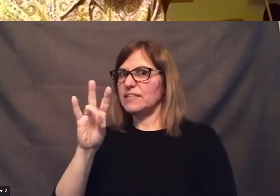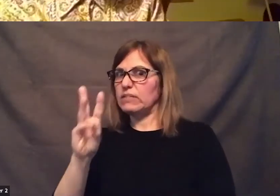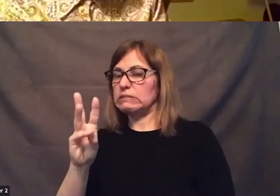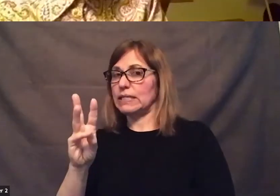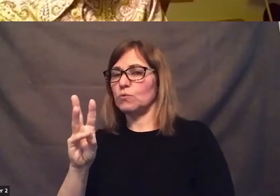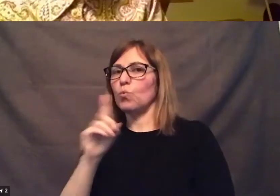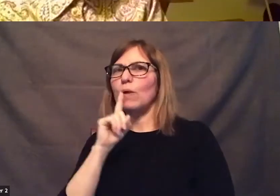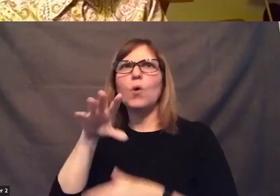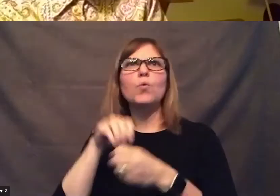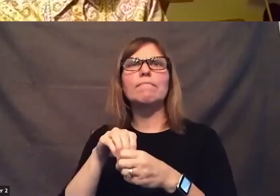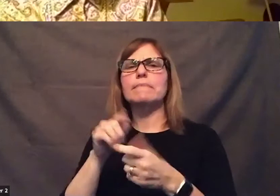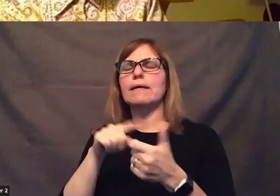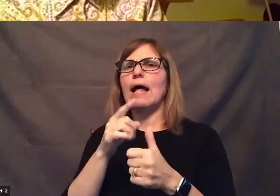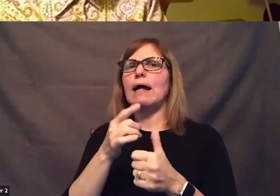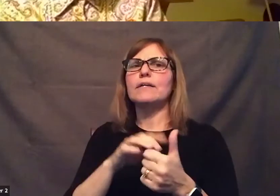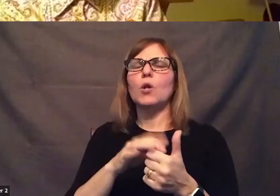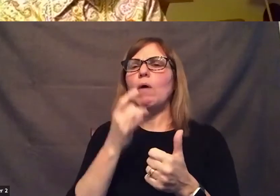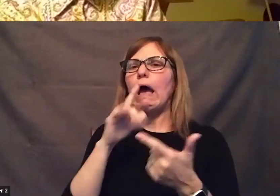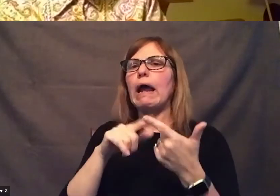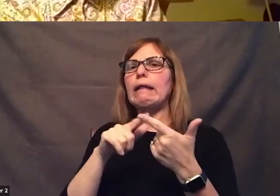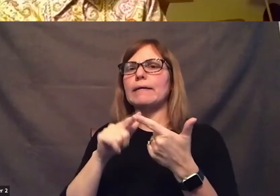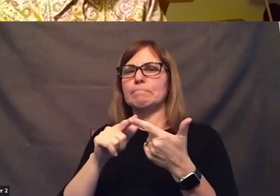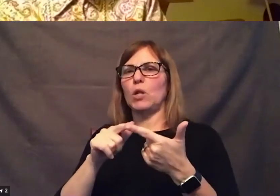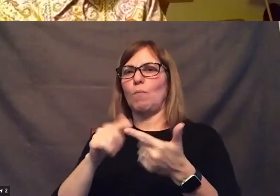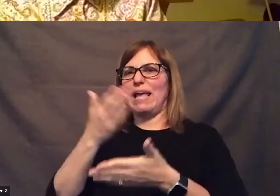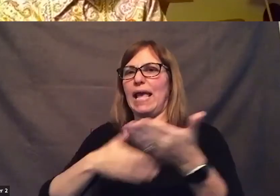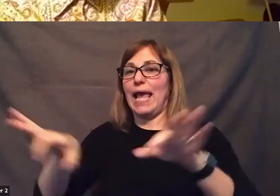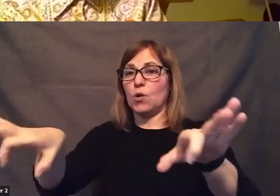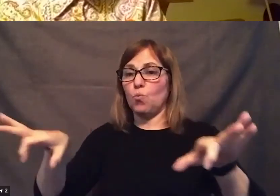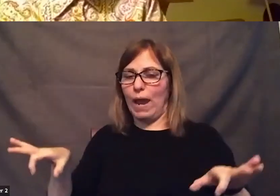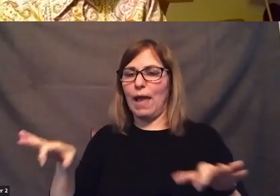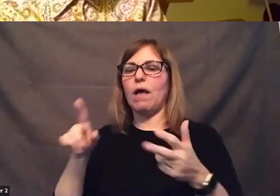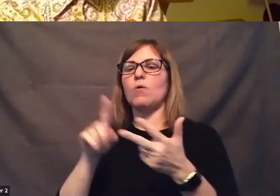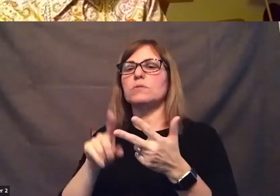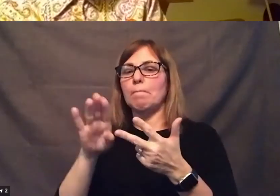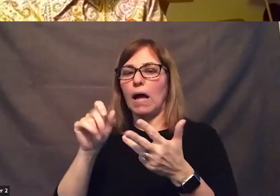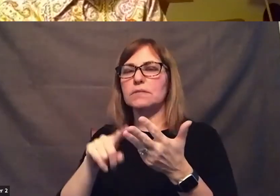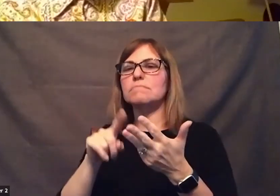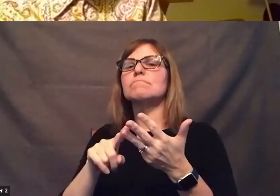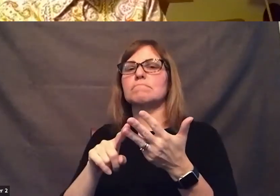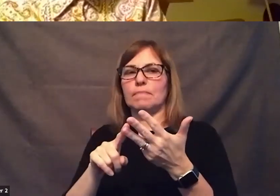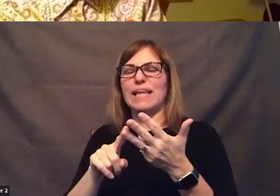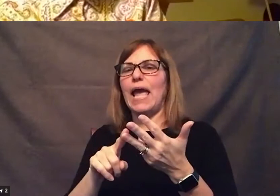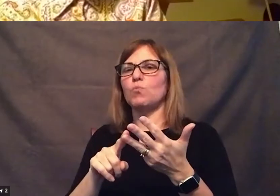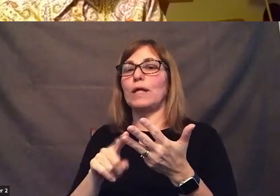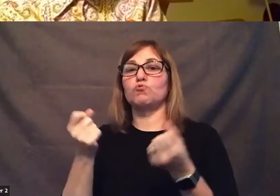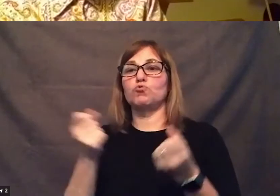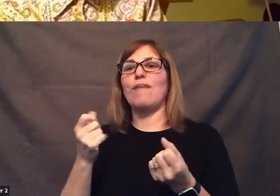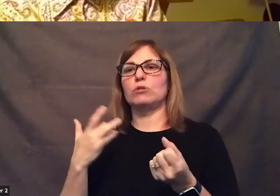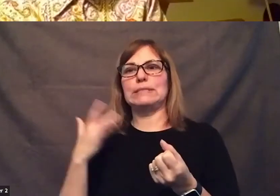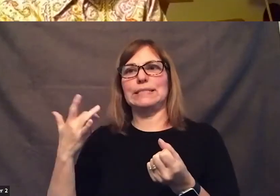things like lighting, handrails, buses that knelt, and most importantly, driver sensitivity, which Holly